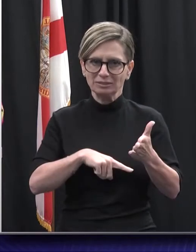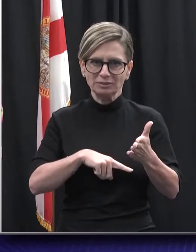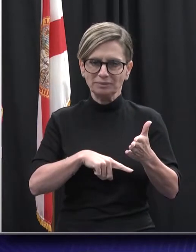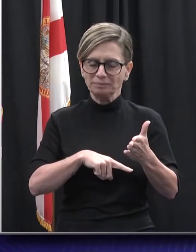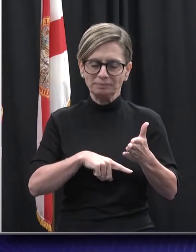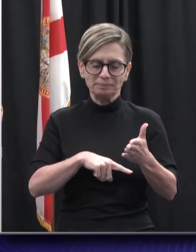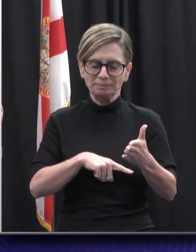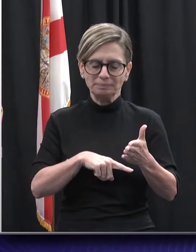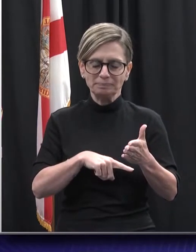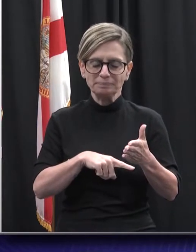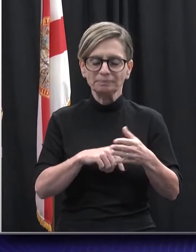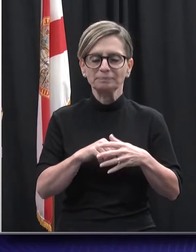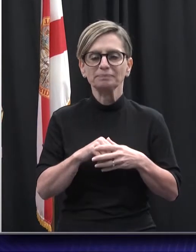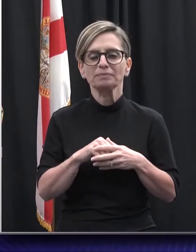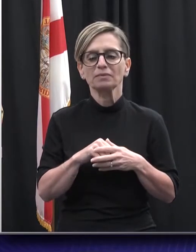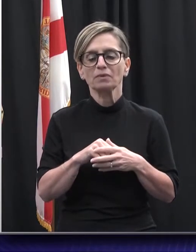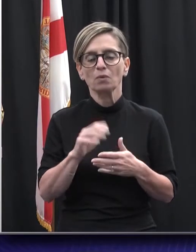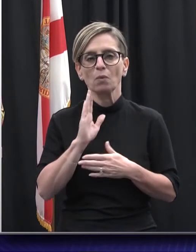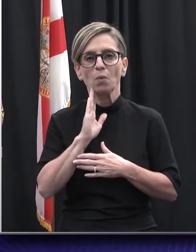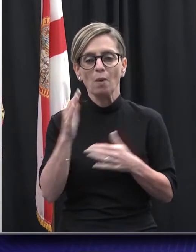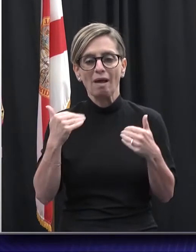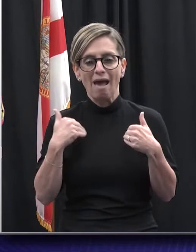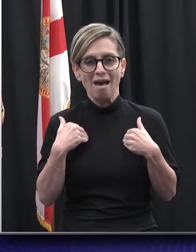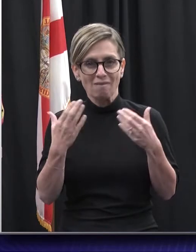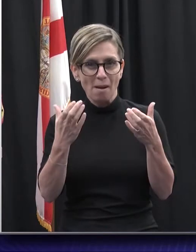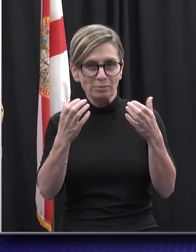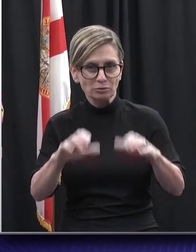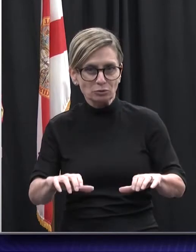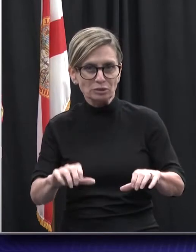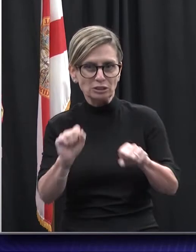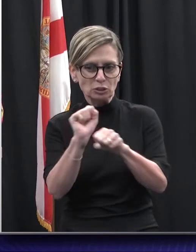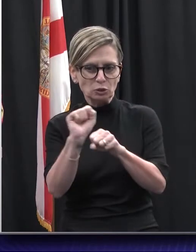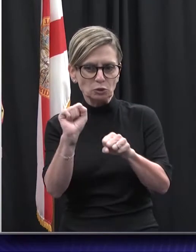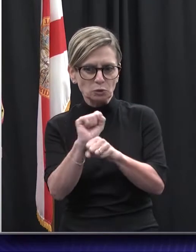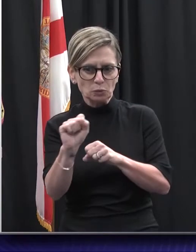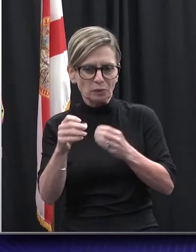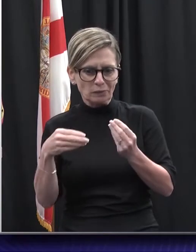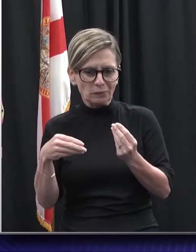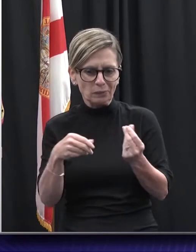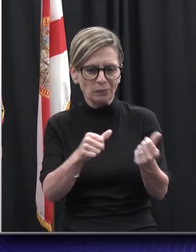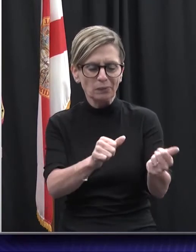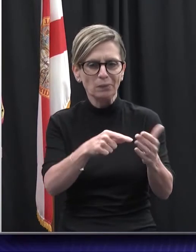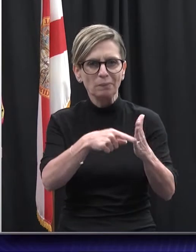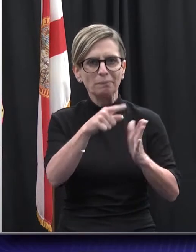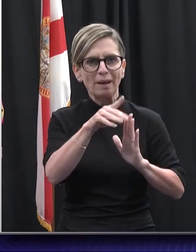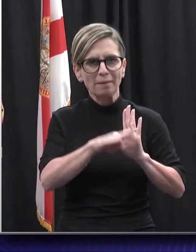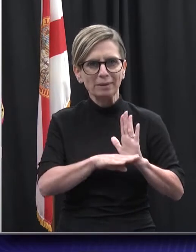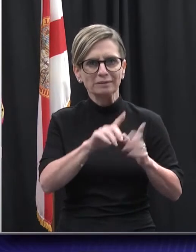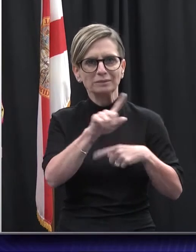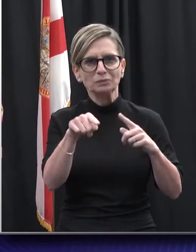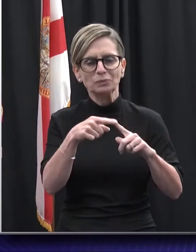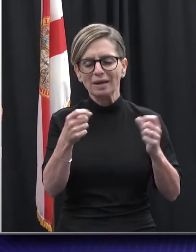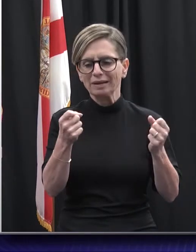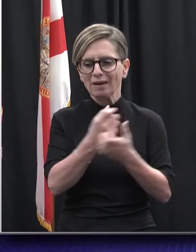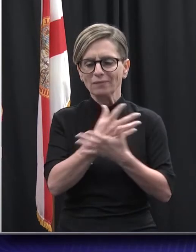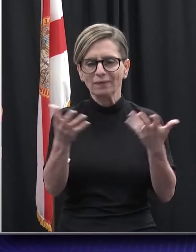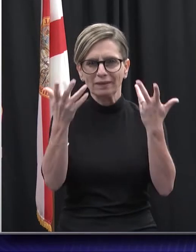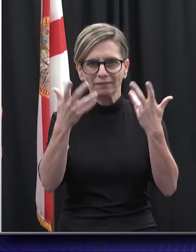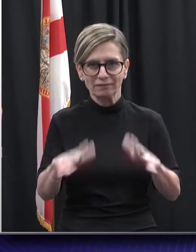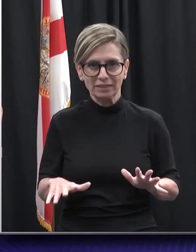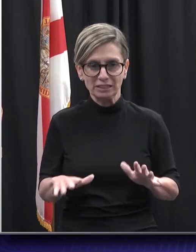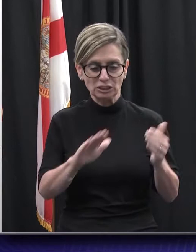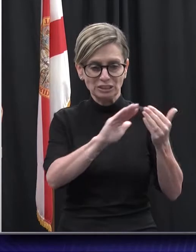will be opportunities to work out your payments once all this passes. So I want you to know that the city of Fort